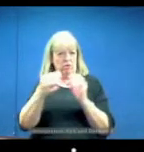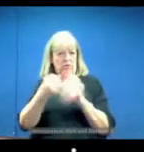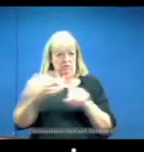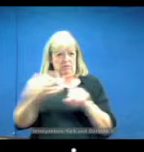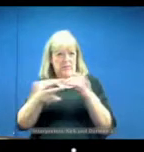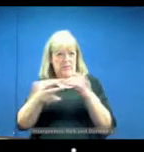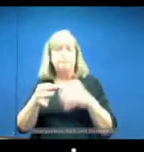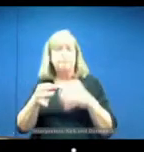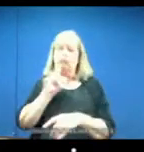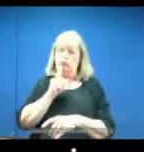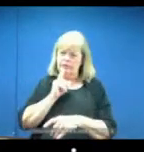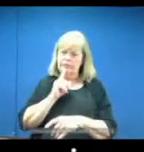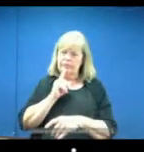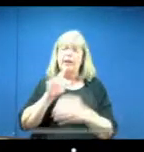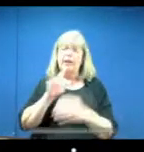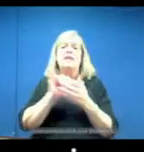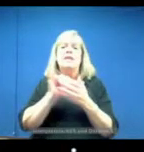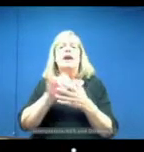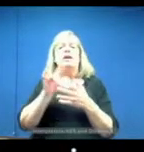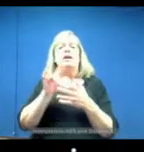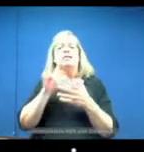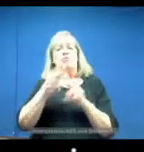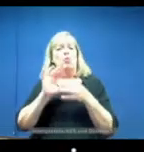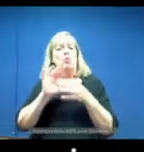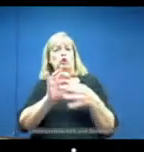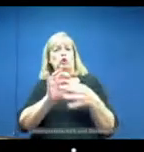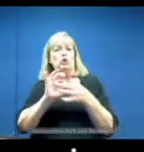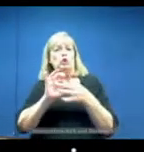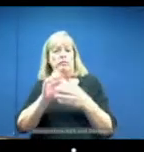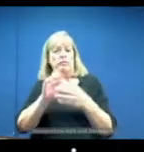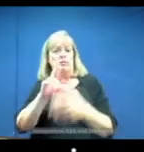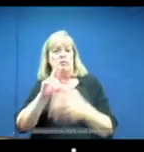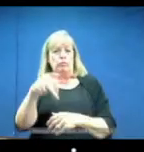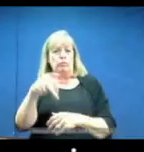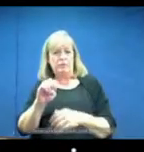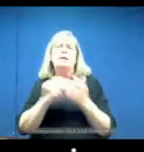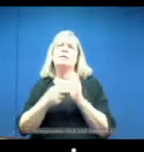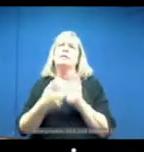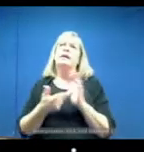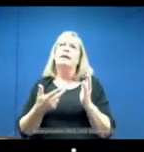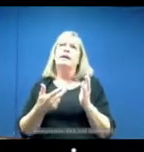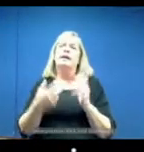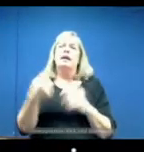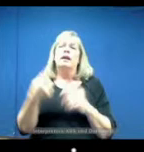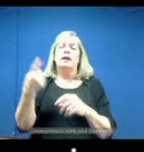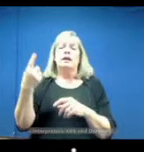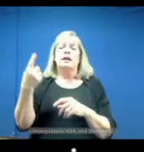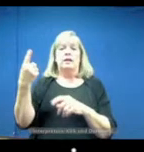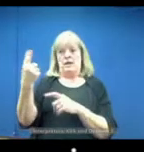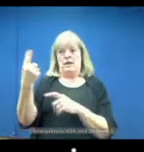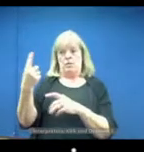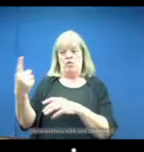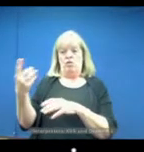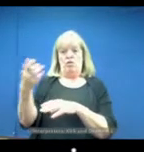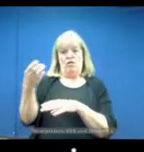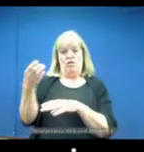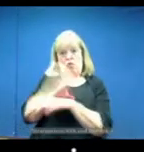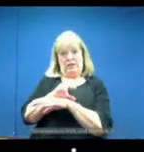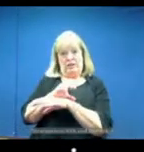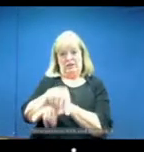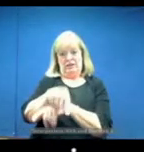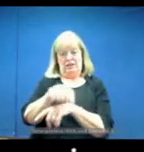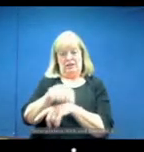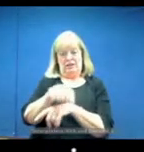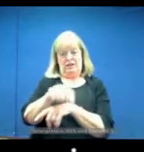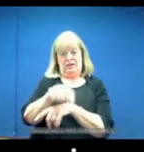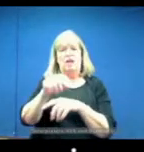Relationship rape is when you are forced to have unwanted sexual contact with someone who